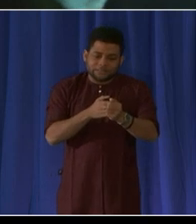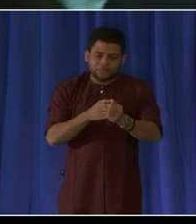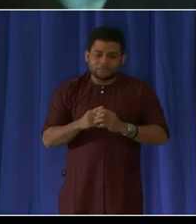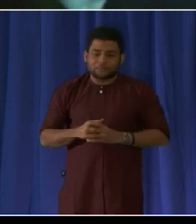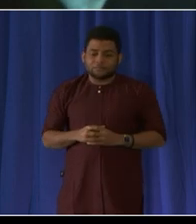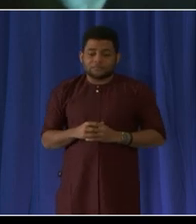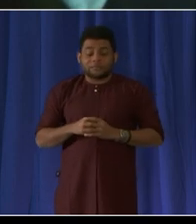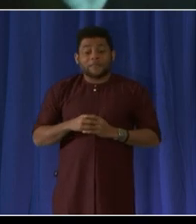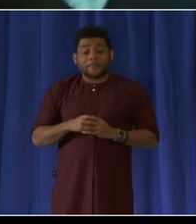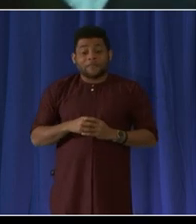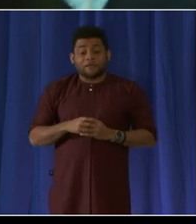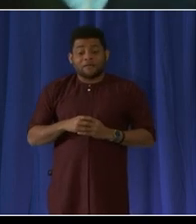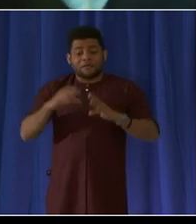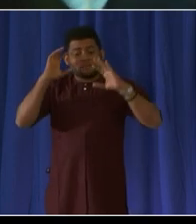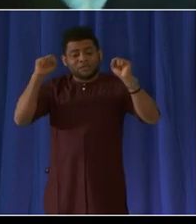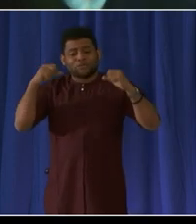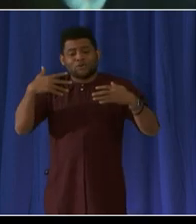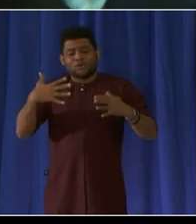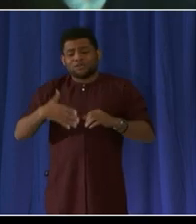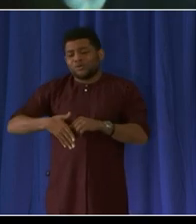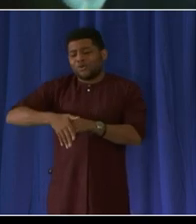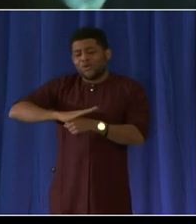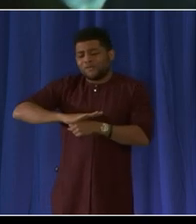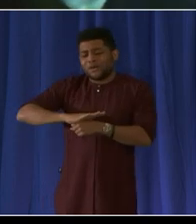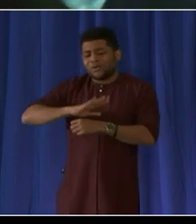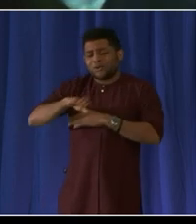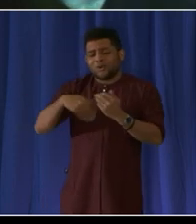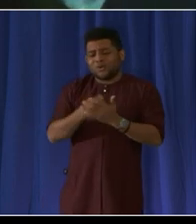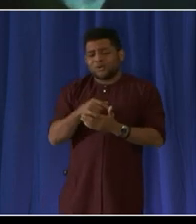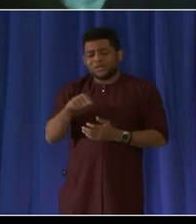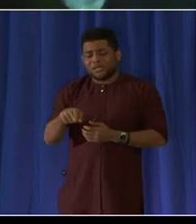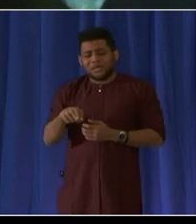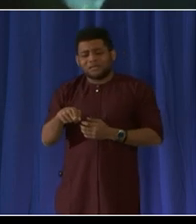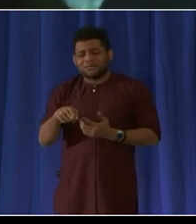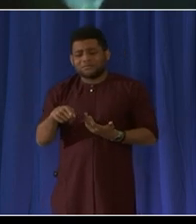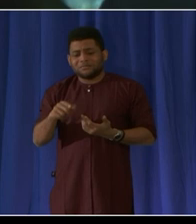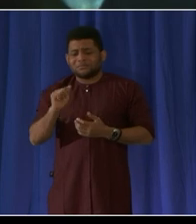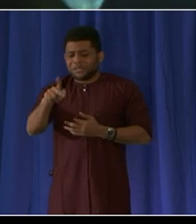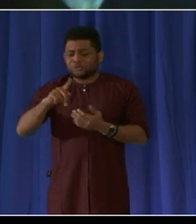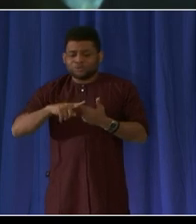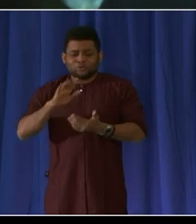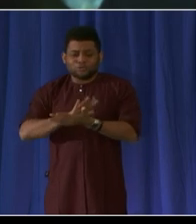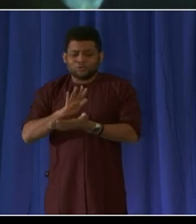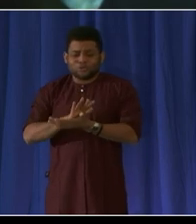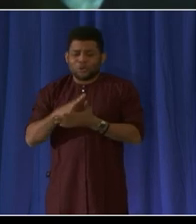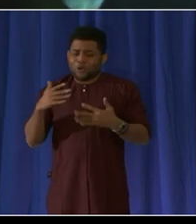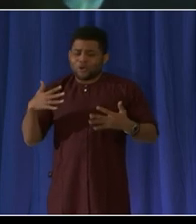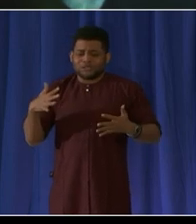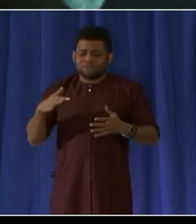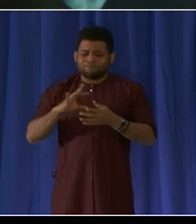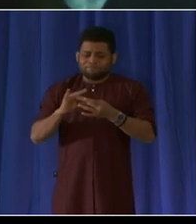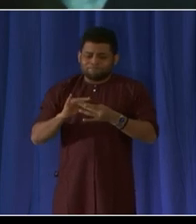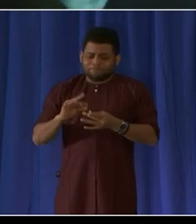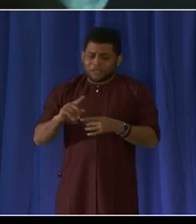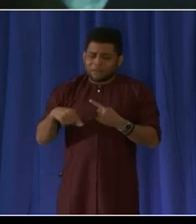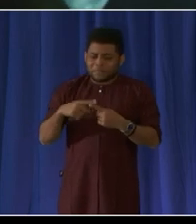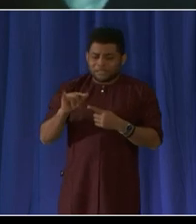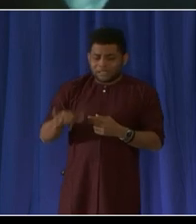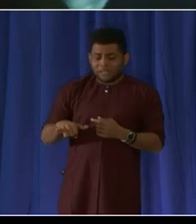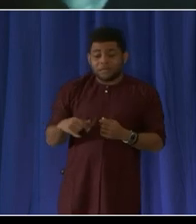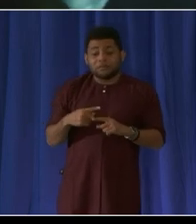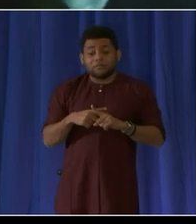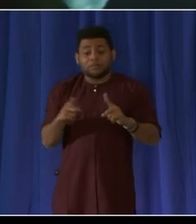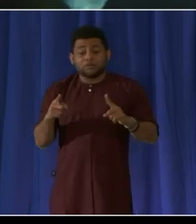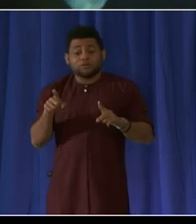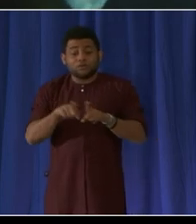the Chancellor has already covered the test to return for all schools, so I won't go back over those details. But